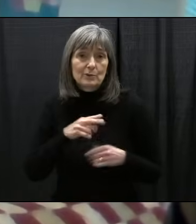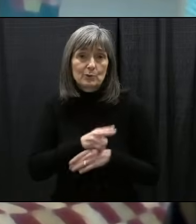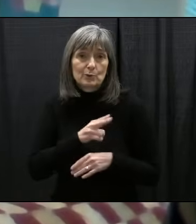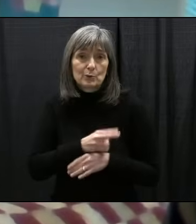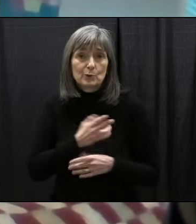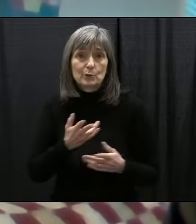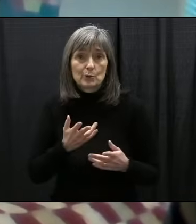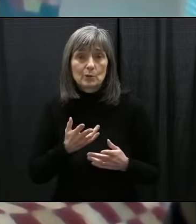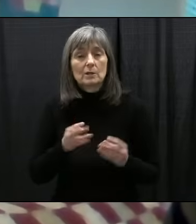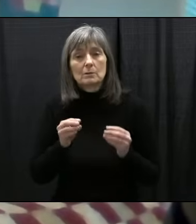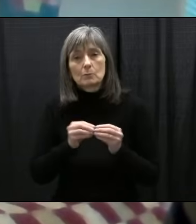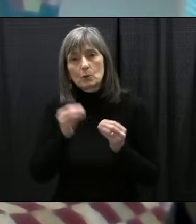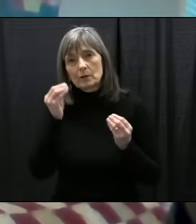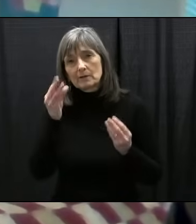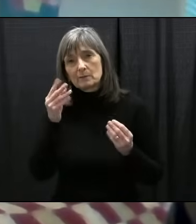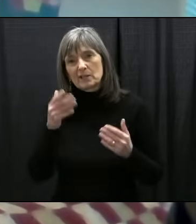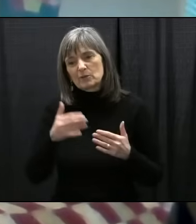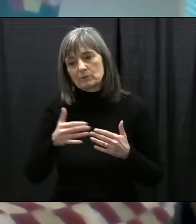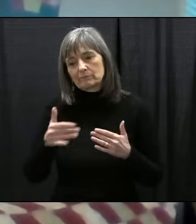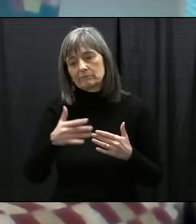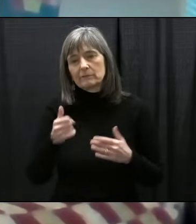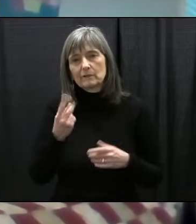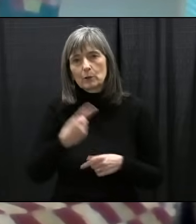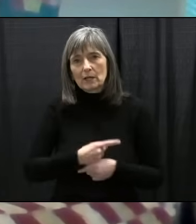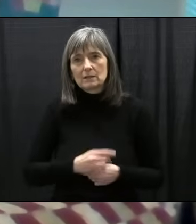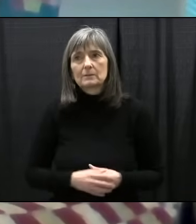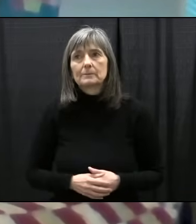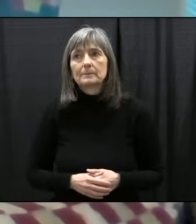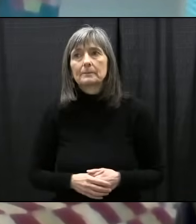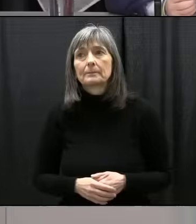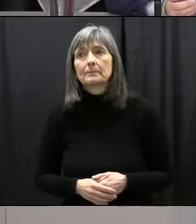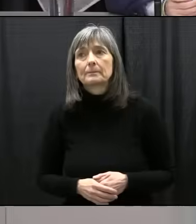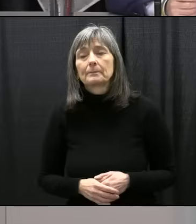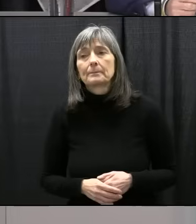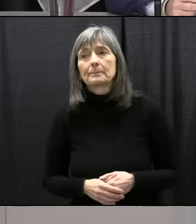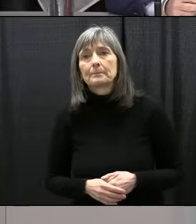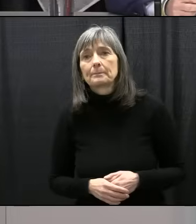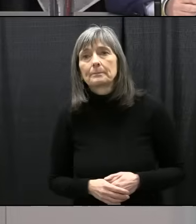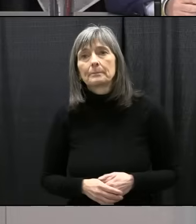have more information about that in the coming days.